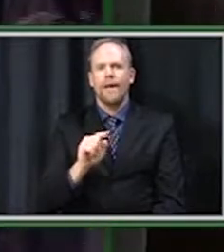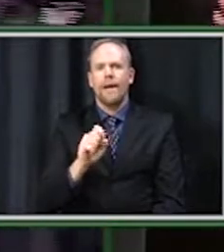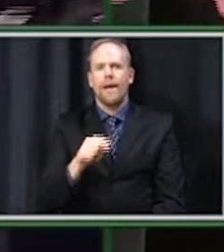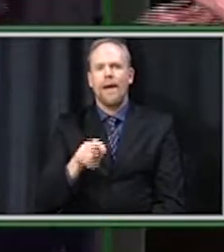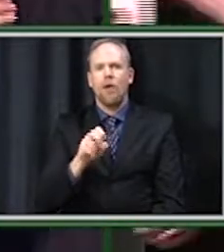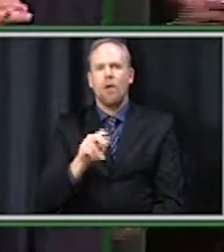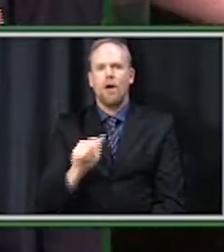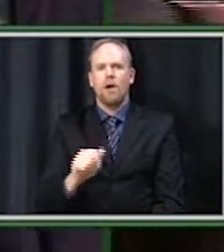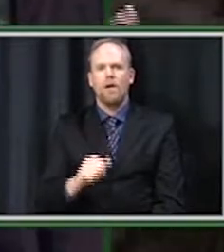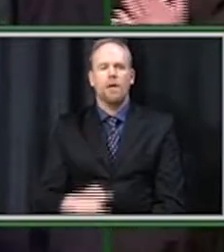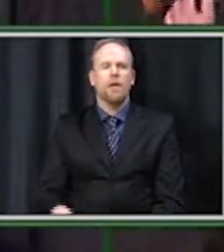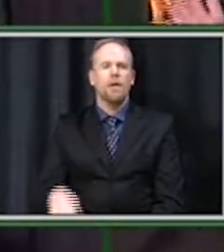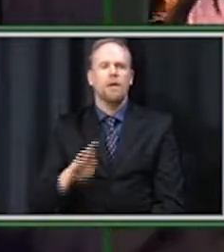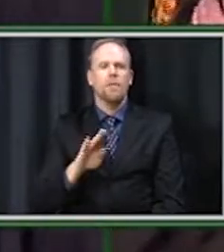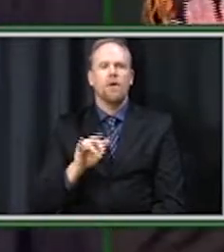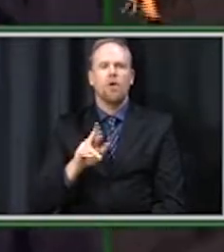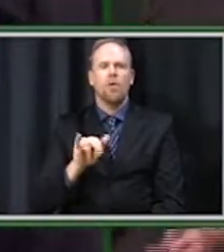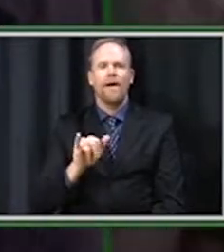Brianna Heigelman.